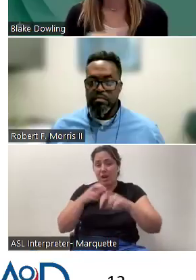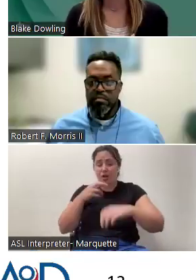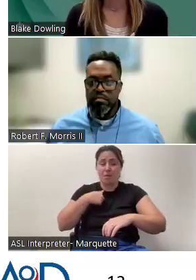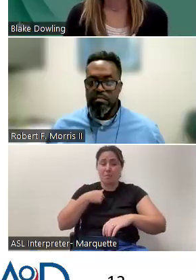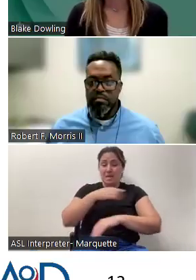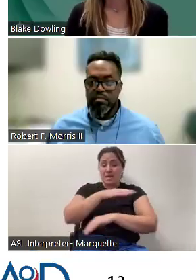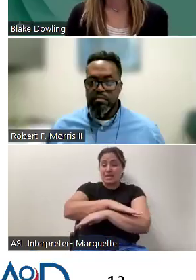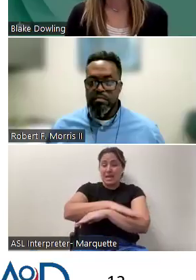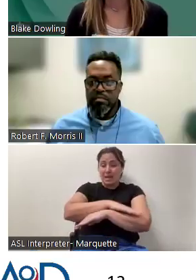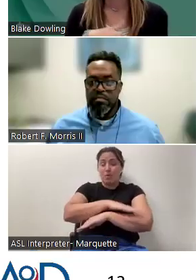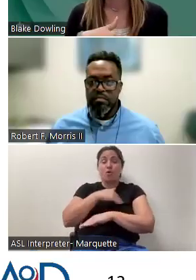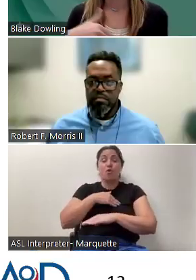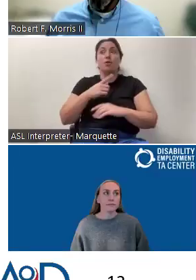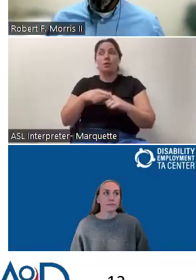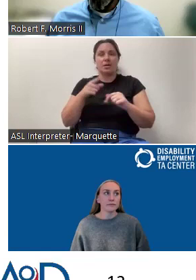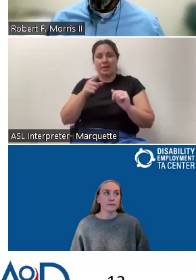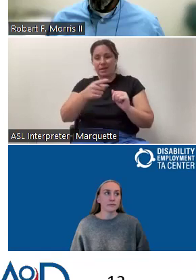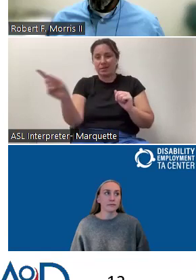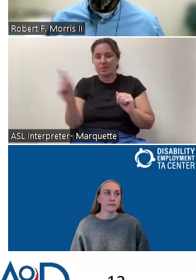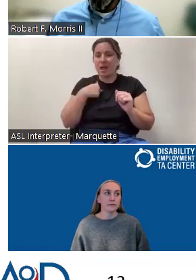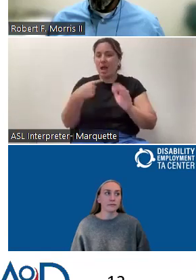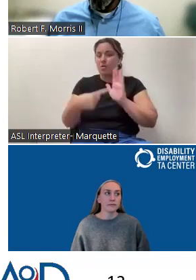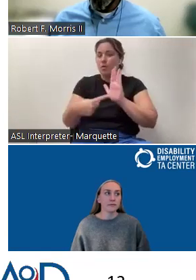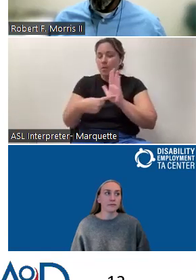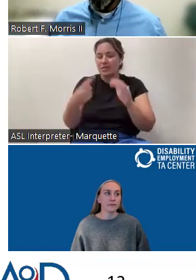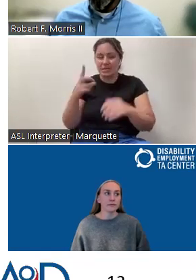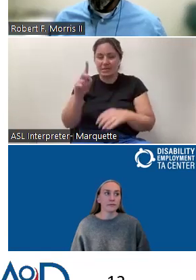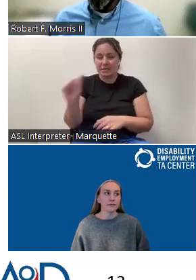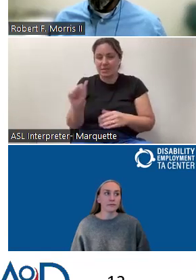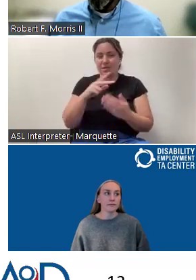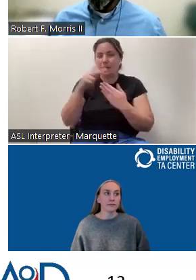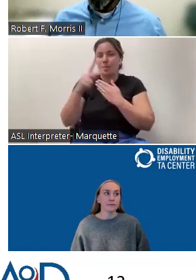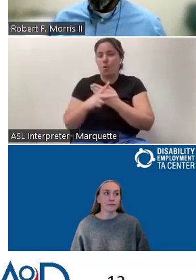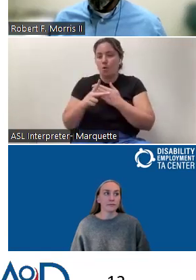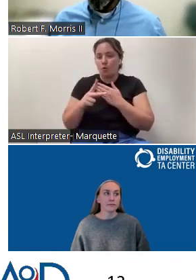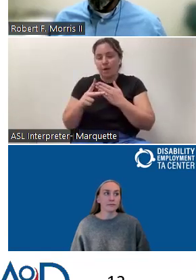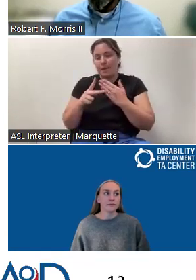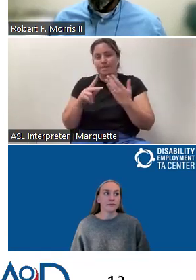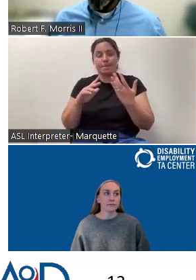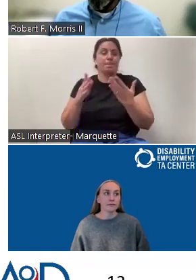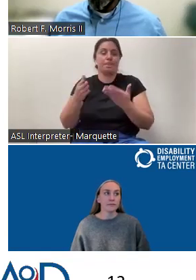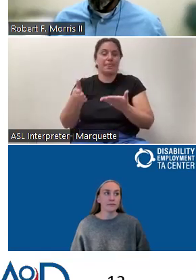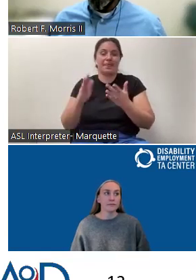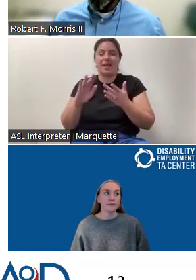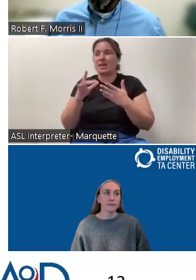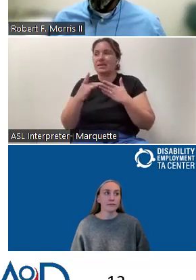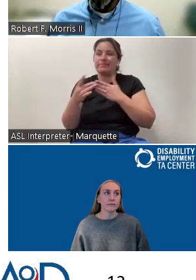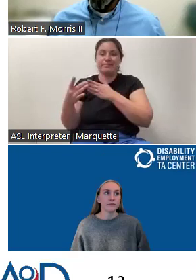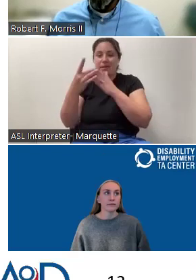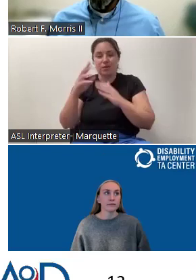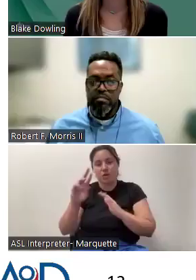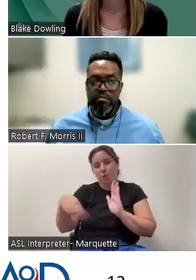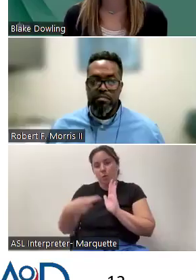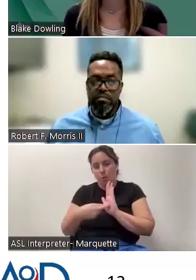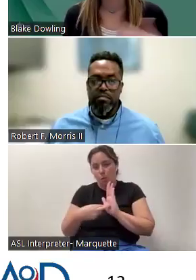And so I was sitting at a table earlier in the day representing the disability program navigator role at the Larimer County workforce.